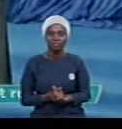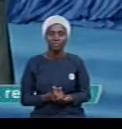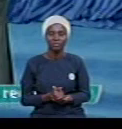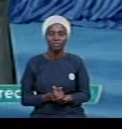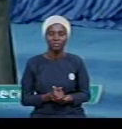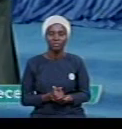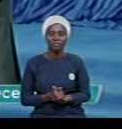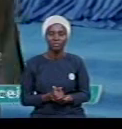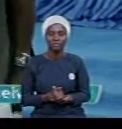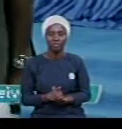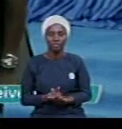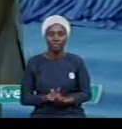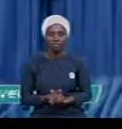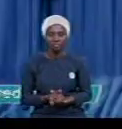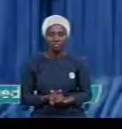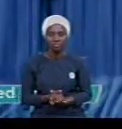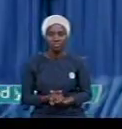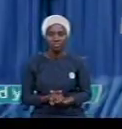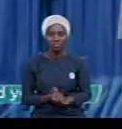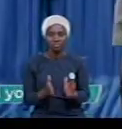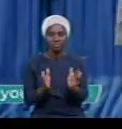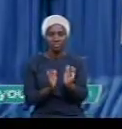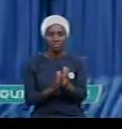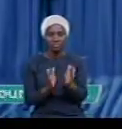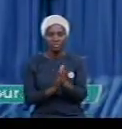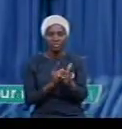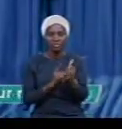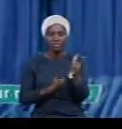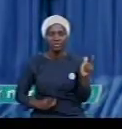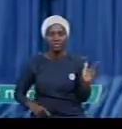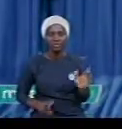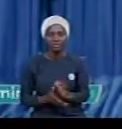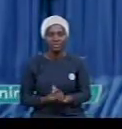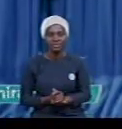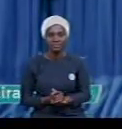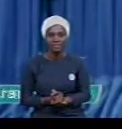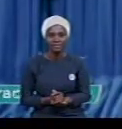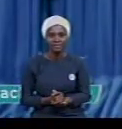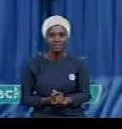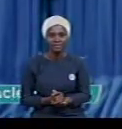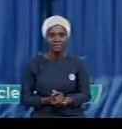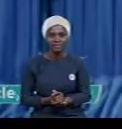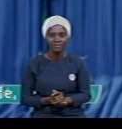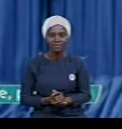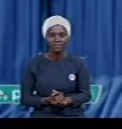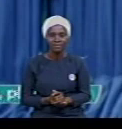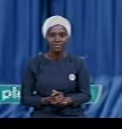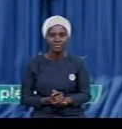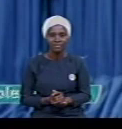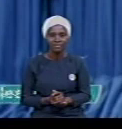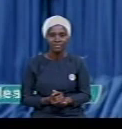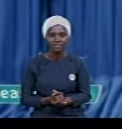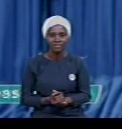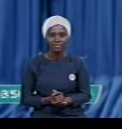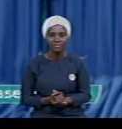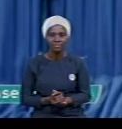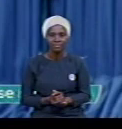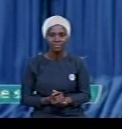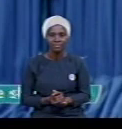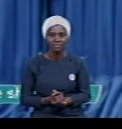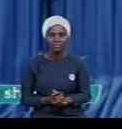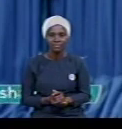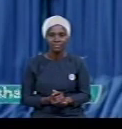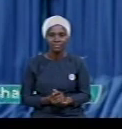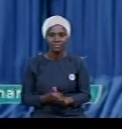her testimony. Praise the Lord. My name is Sister Alabi Oluwaferomi Deborah. I am from